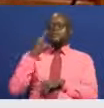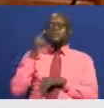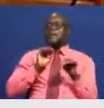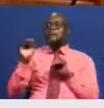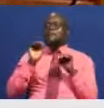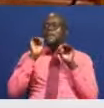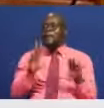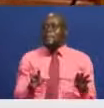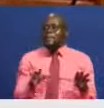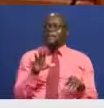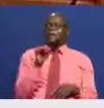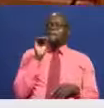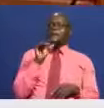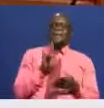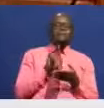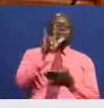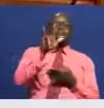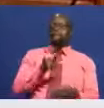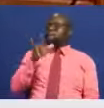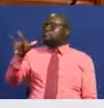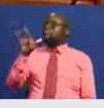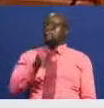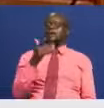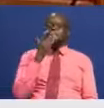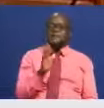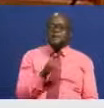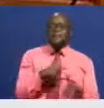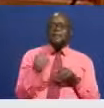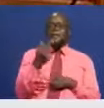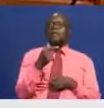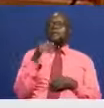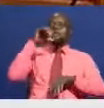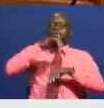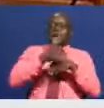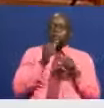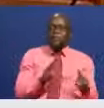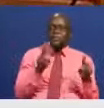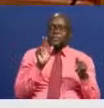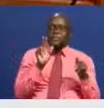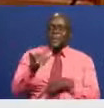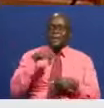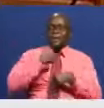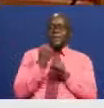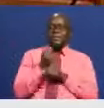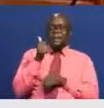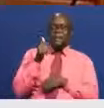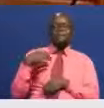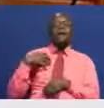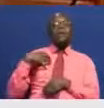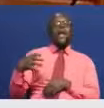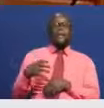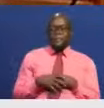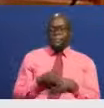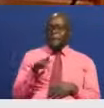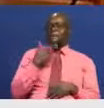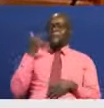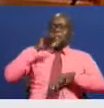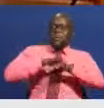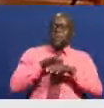moving. Okay, you find them flying only for them to get opportunities that will make them, you know, a feel